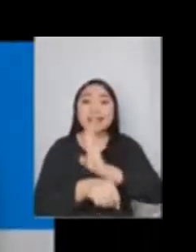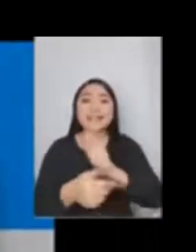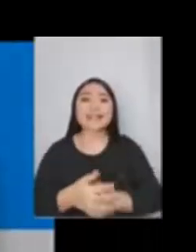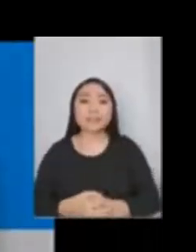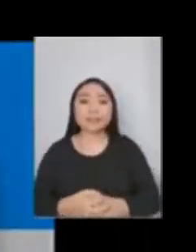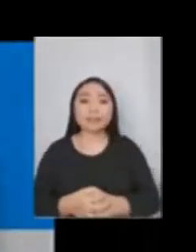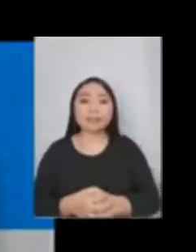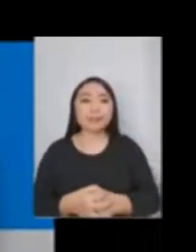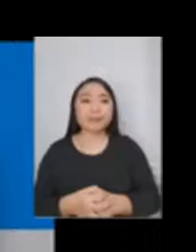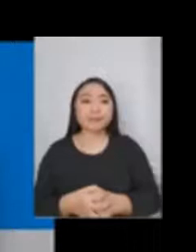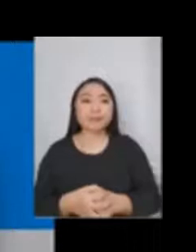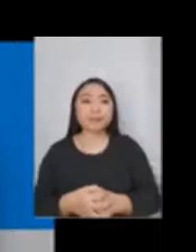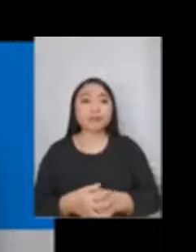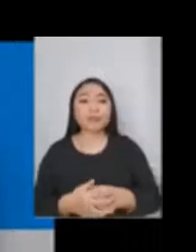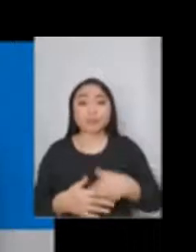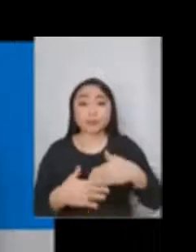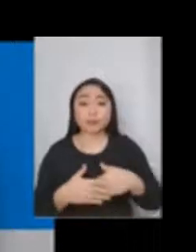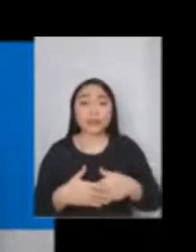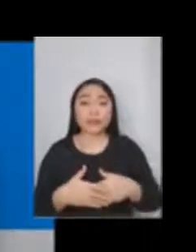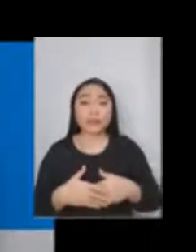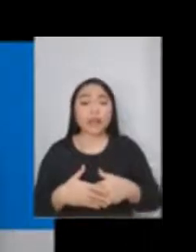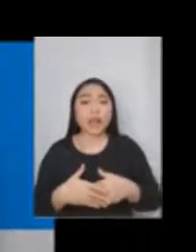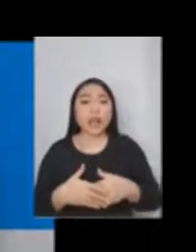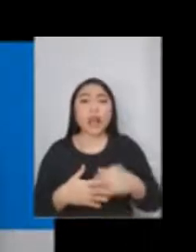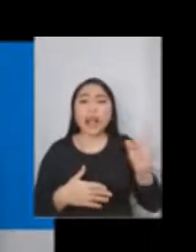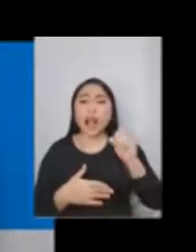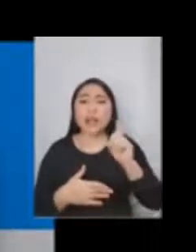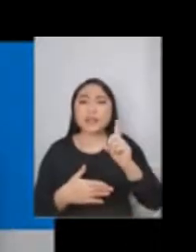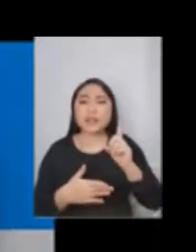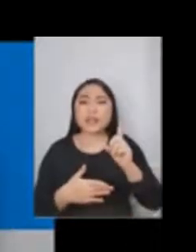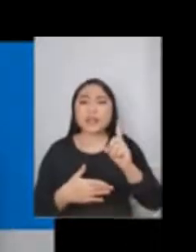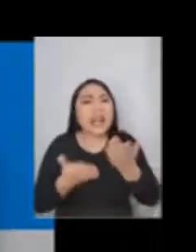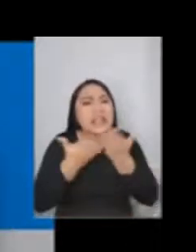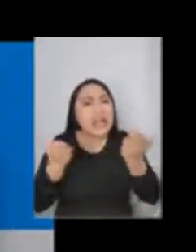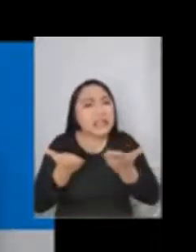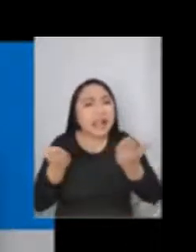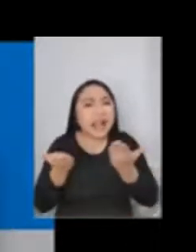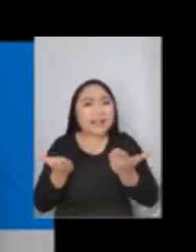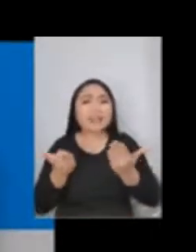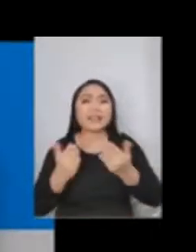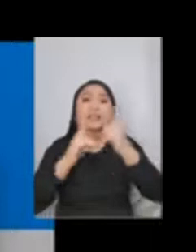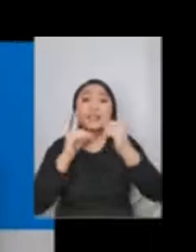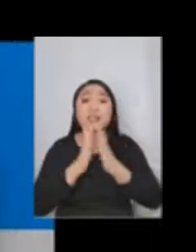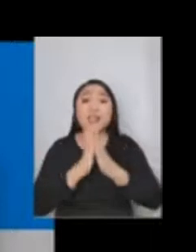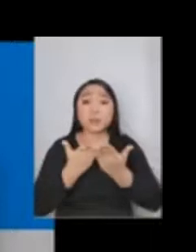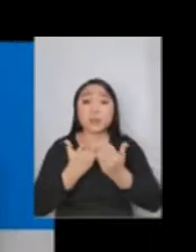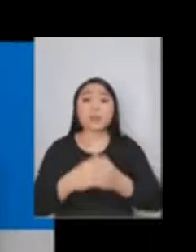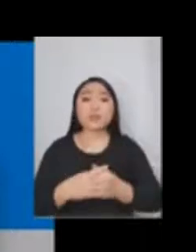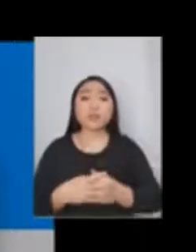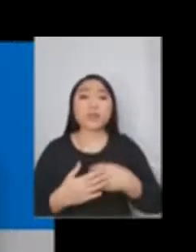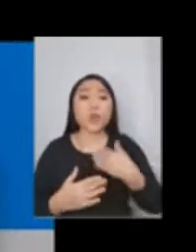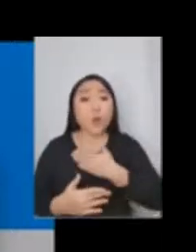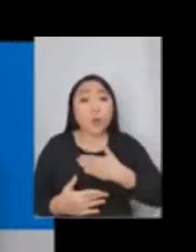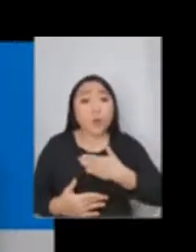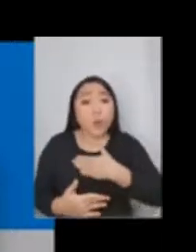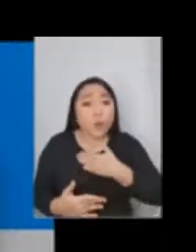with our regional offices to reach mula Apari hanggang Tawi-Tawi. Batanes pala,